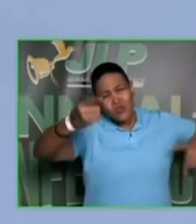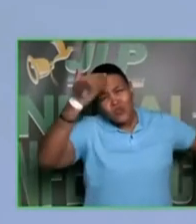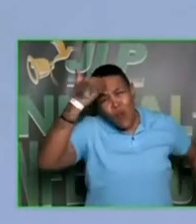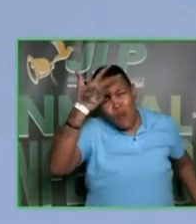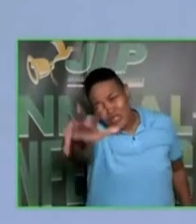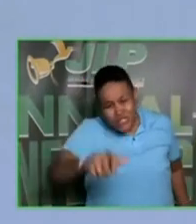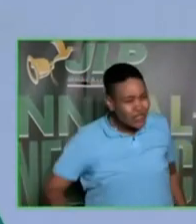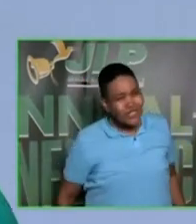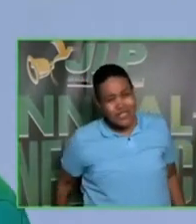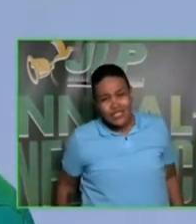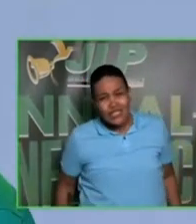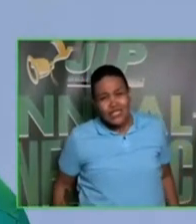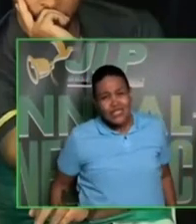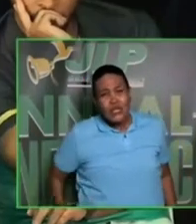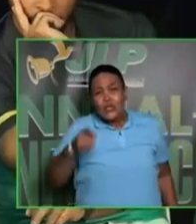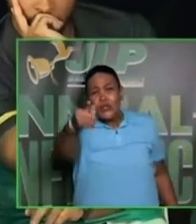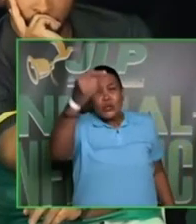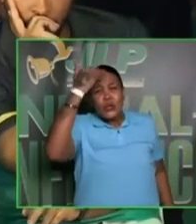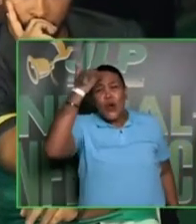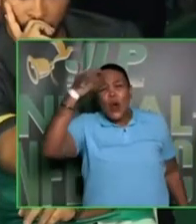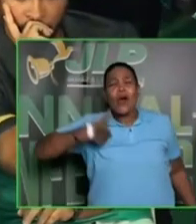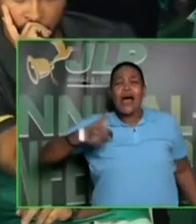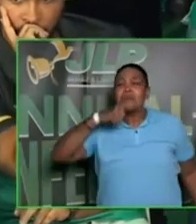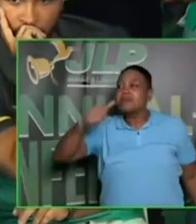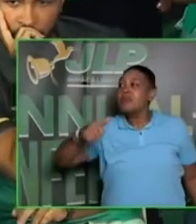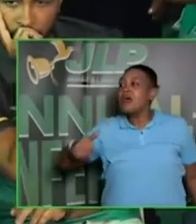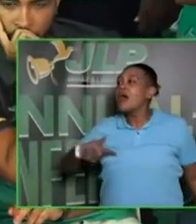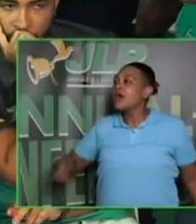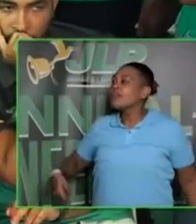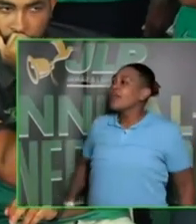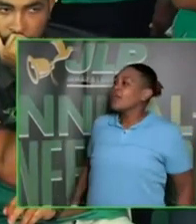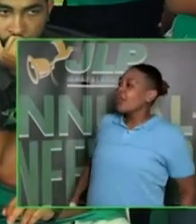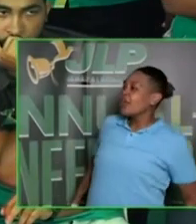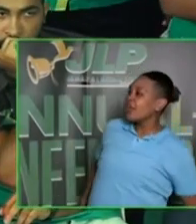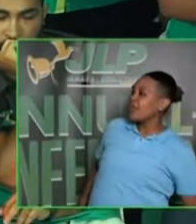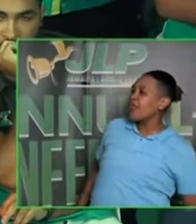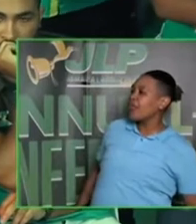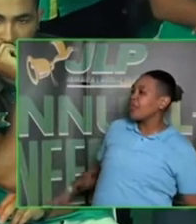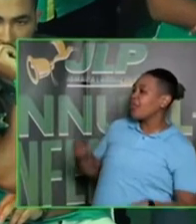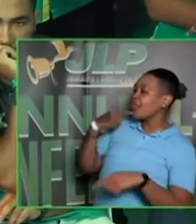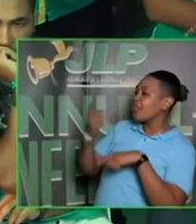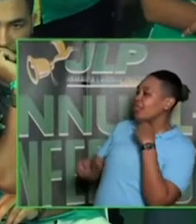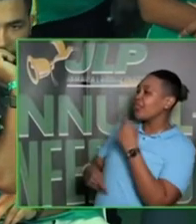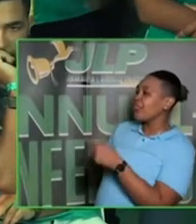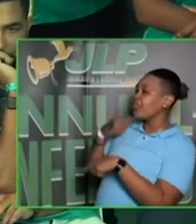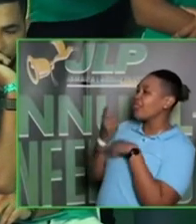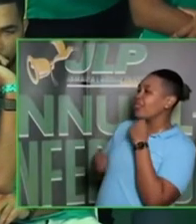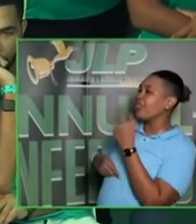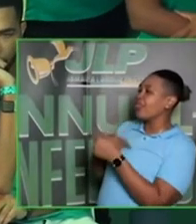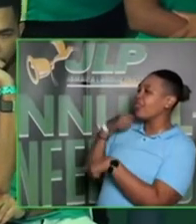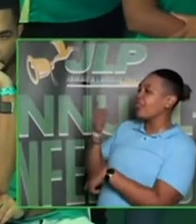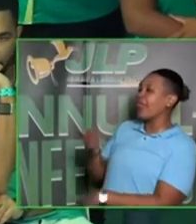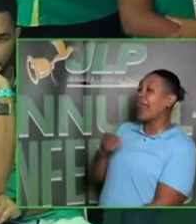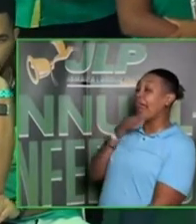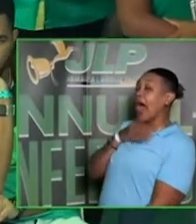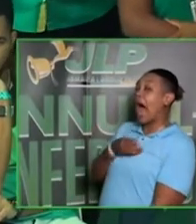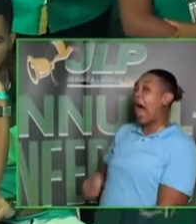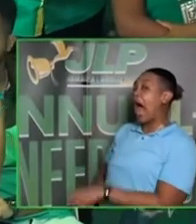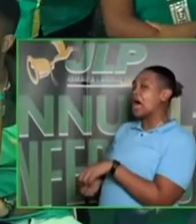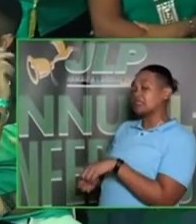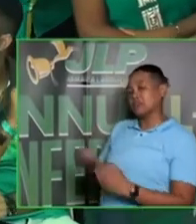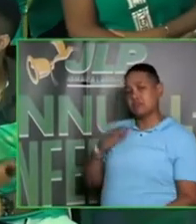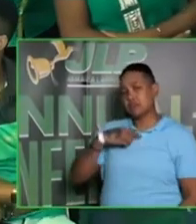know that I am not going to sugarcoat and tell you any lie. I'm going to tell you as it is.